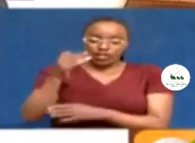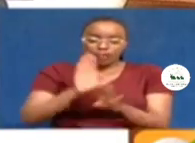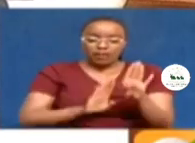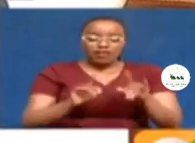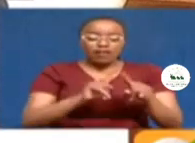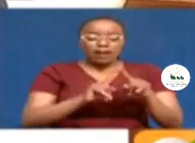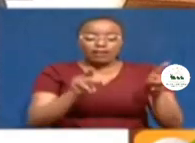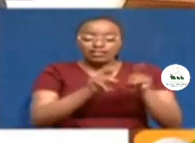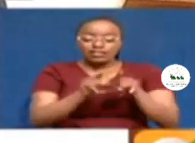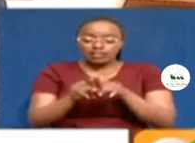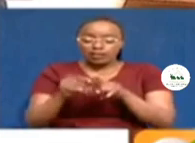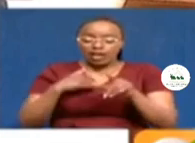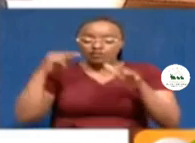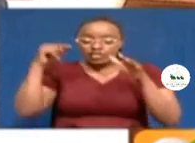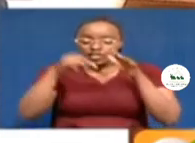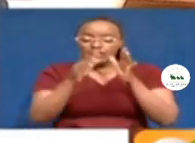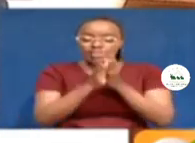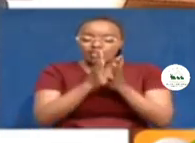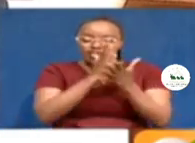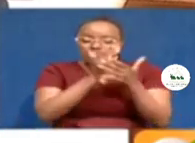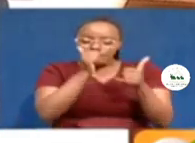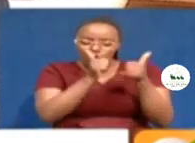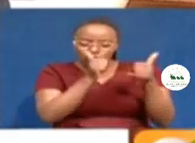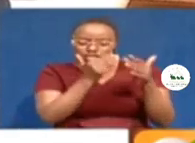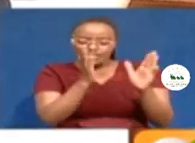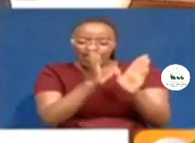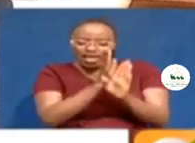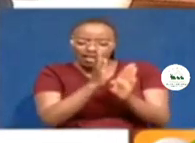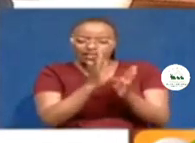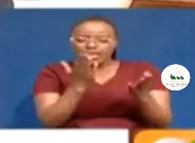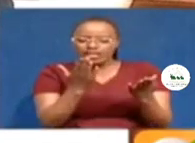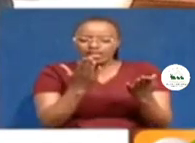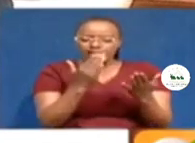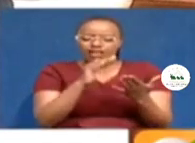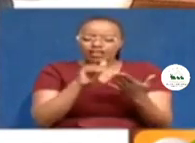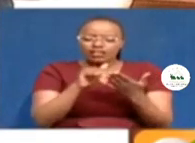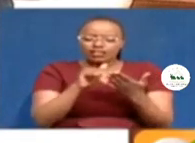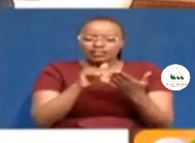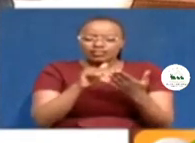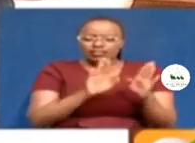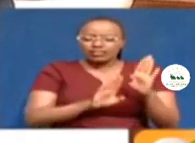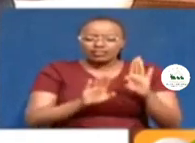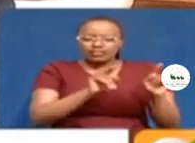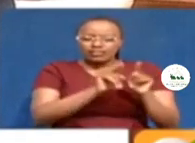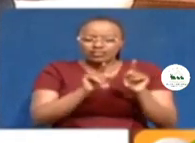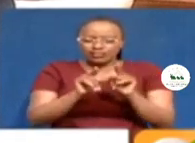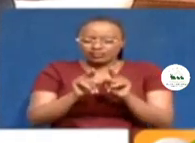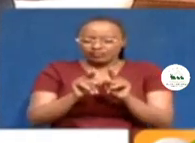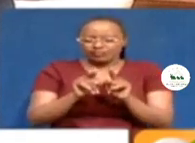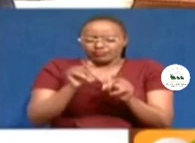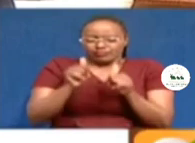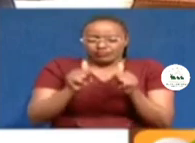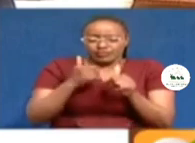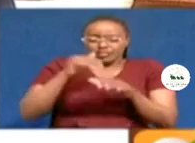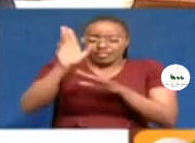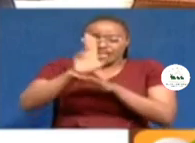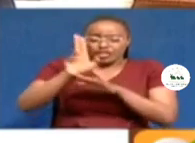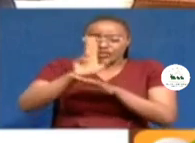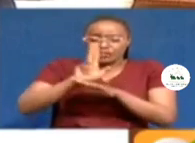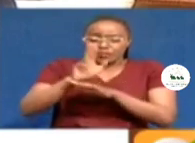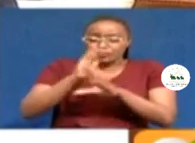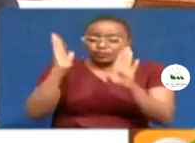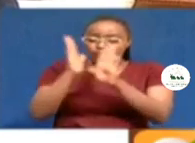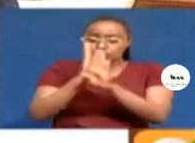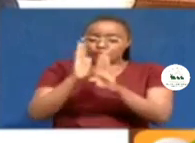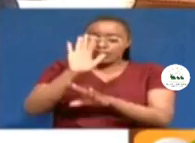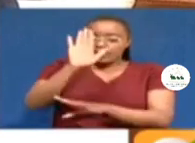But it is skin deep. It is a thin veneer. It is a moral fig leaf that they use to hide